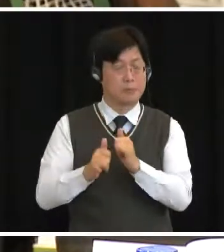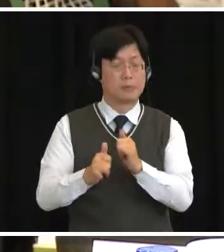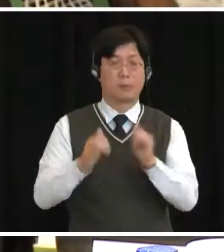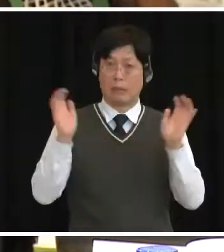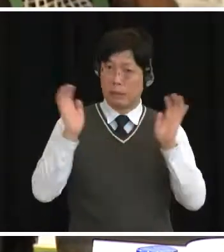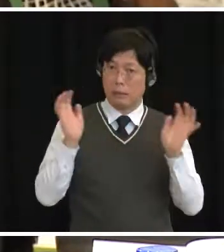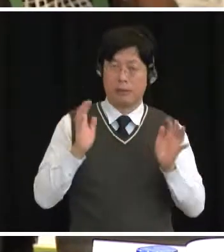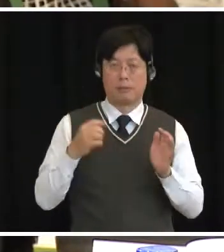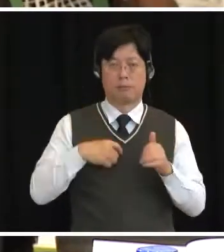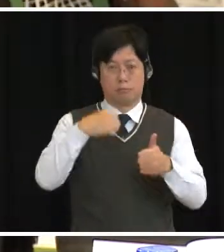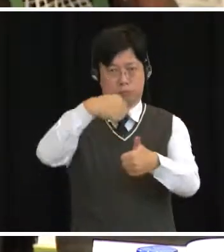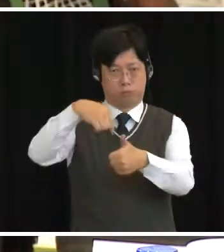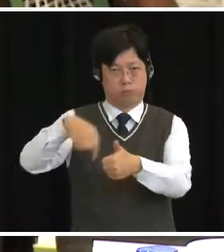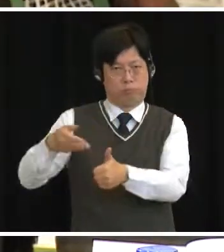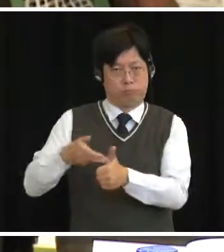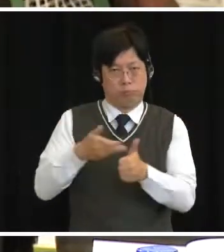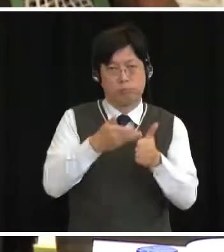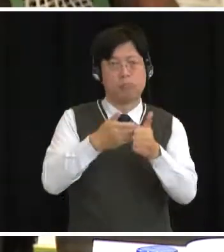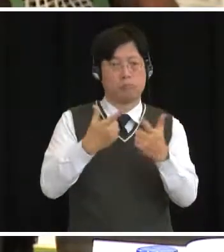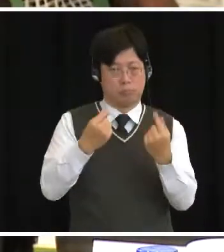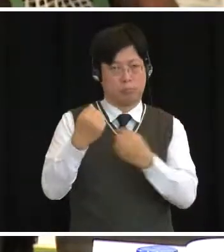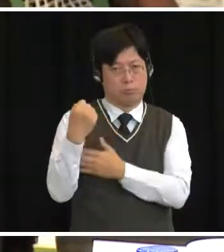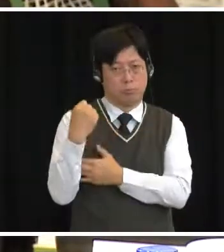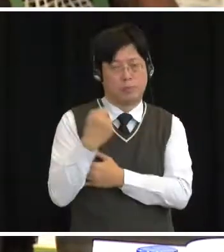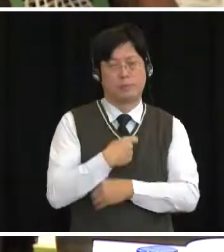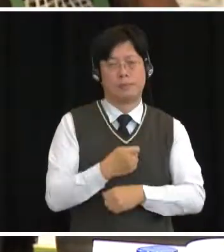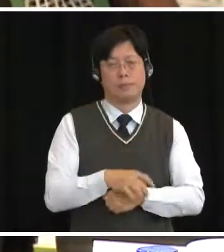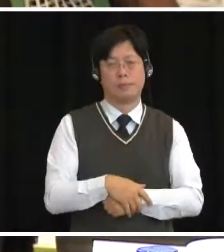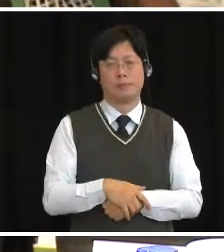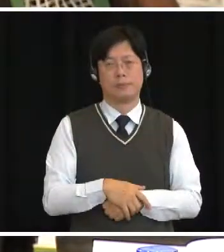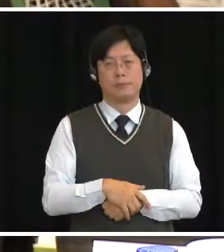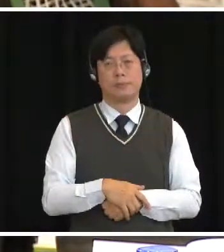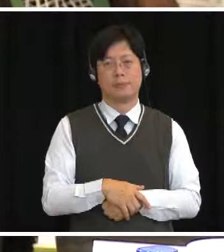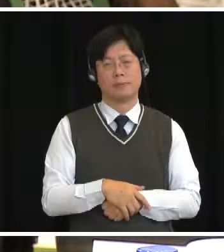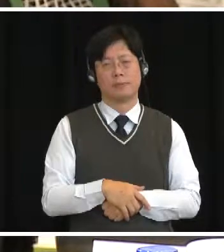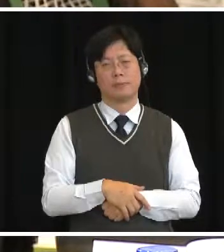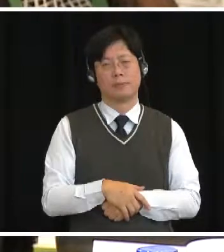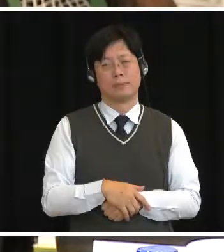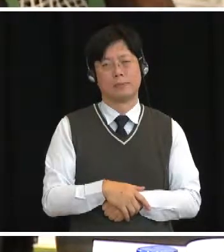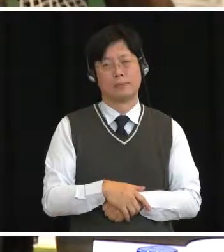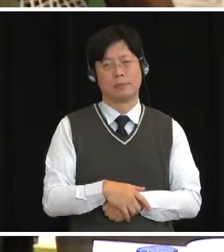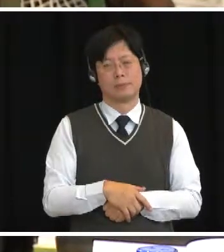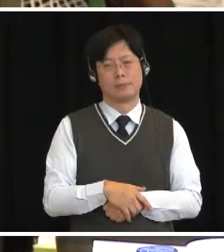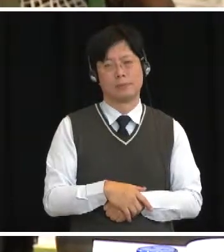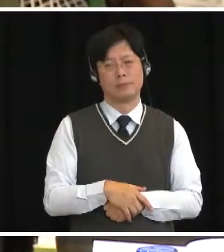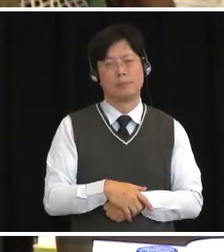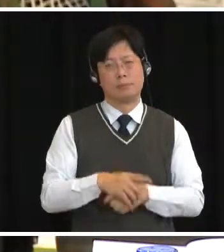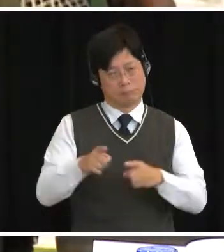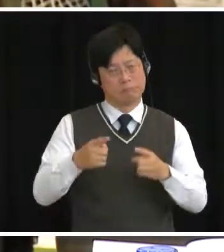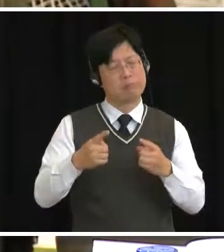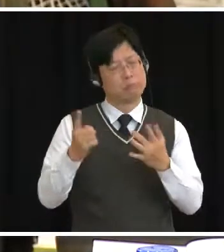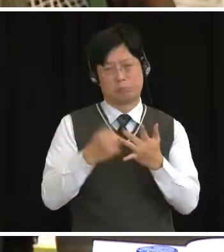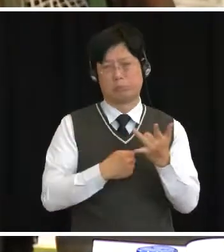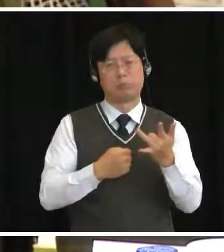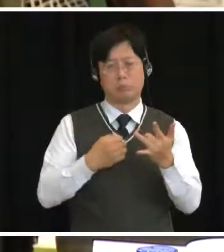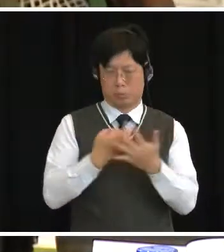for professionals who work children and strengthen the training of general